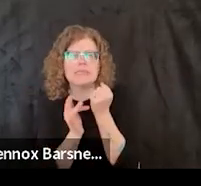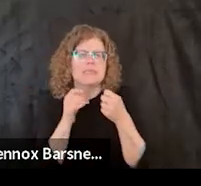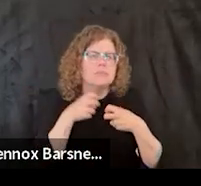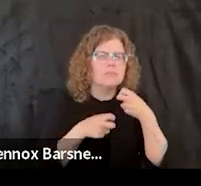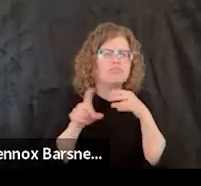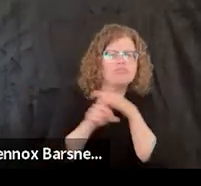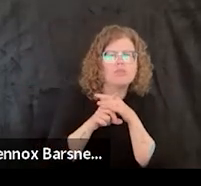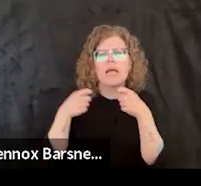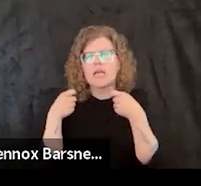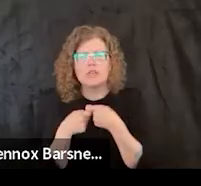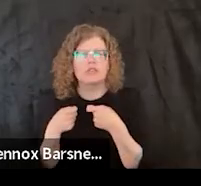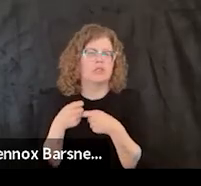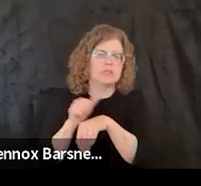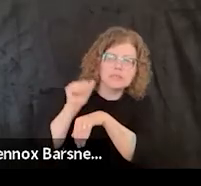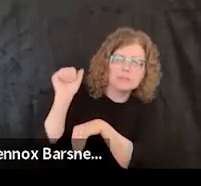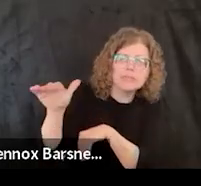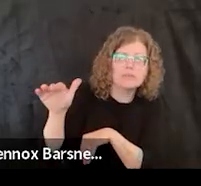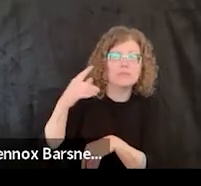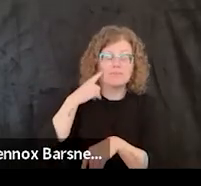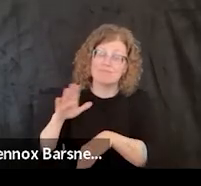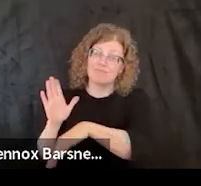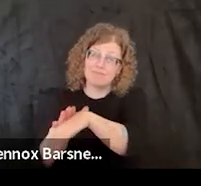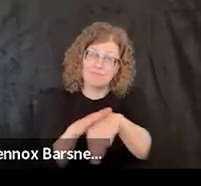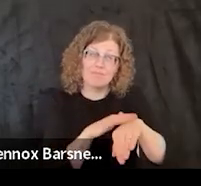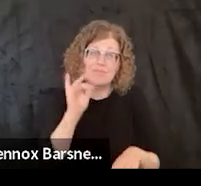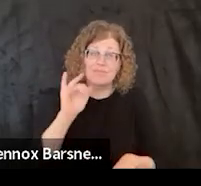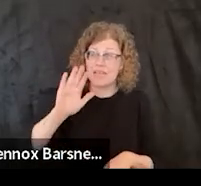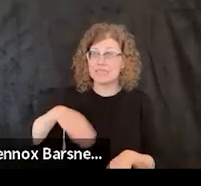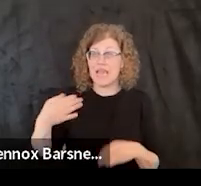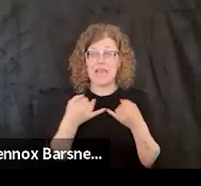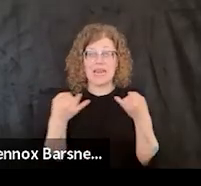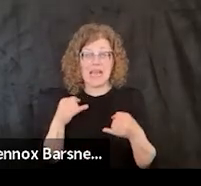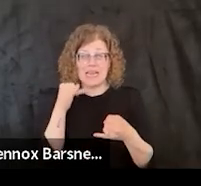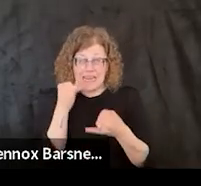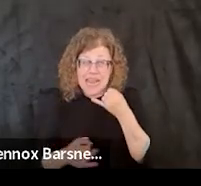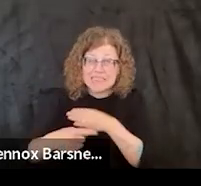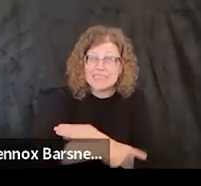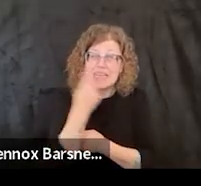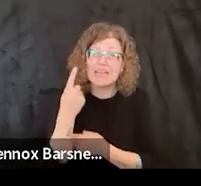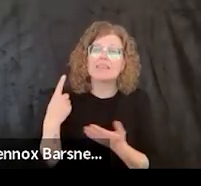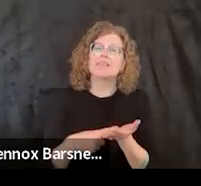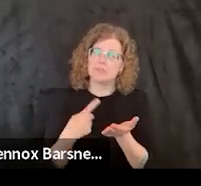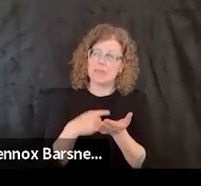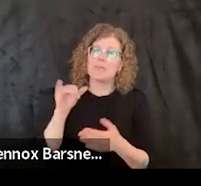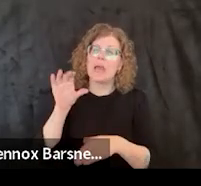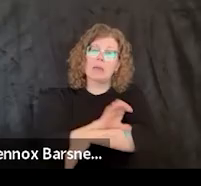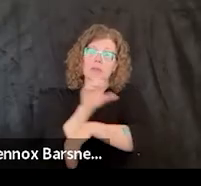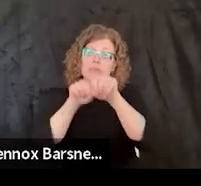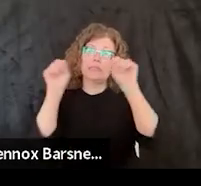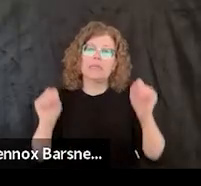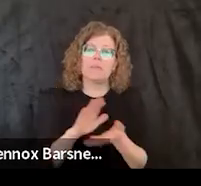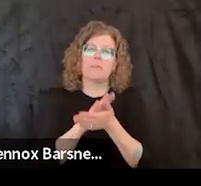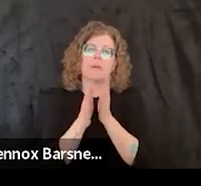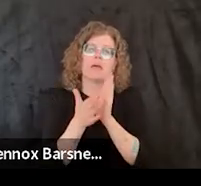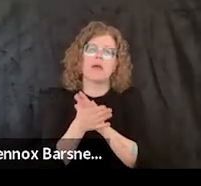gets very busy on the day of a deadline, so please try to submit early on. It's always safer to submit in